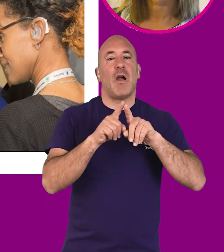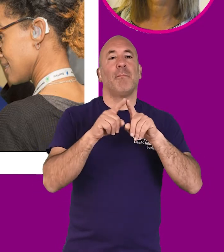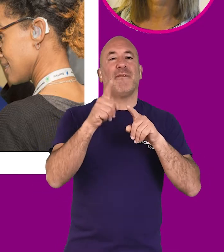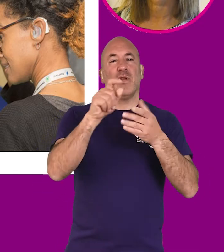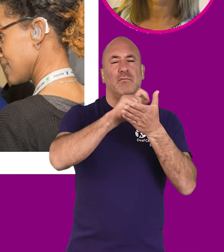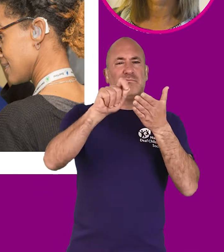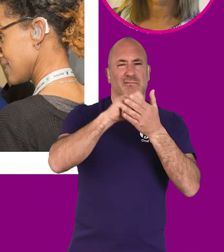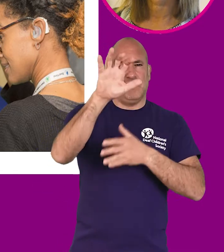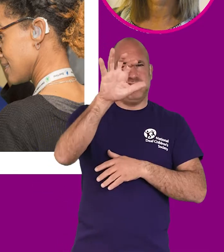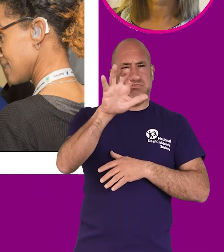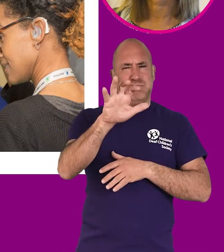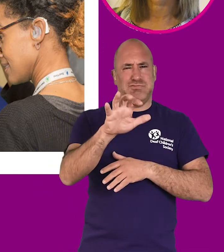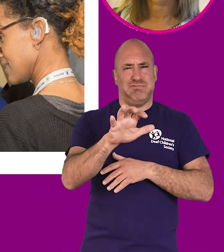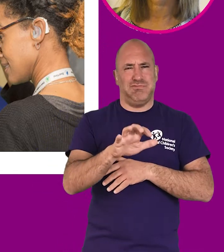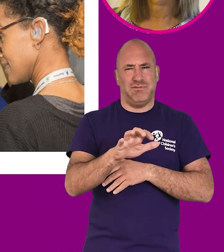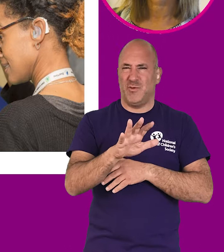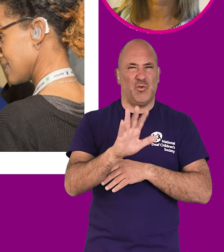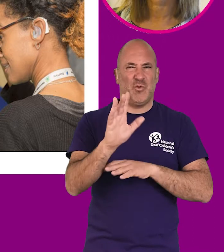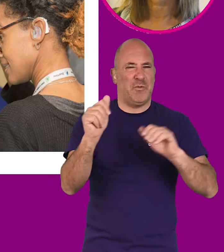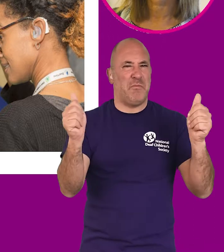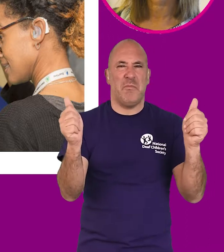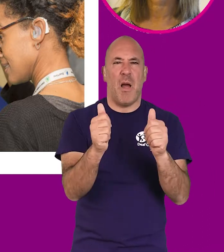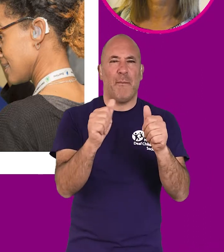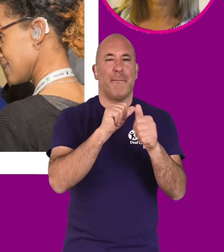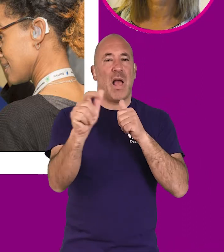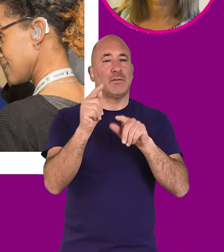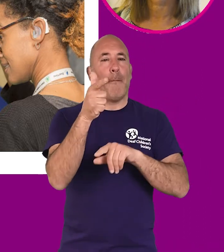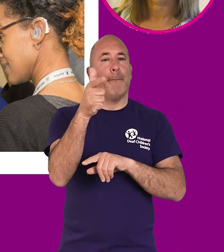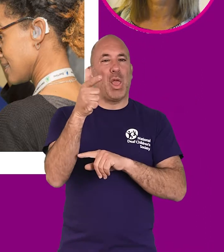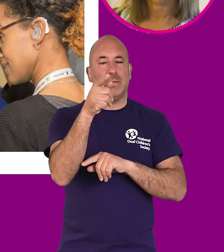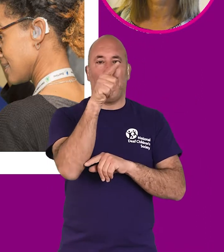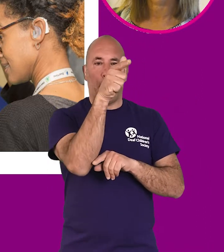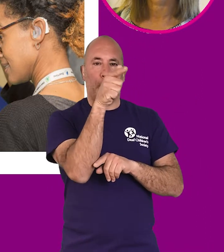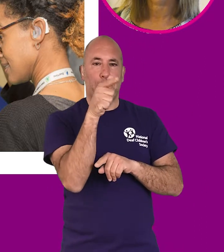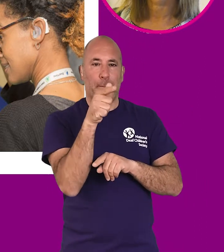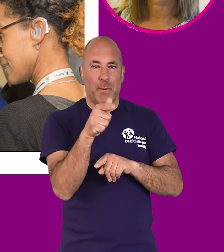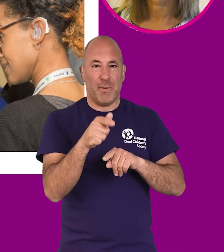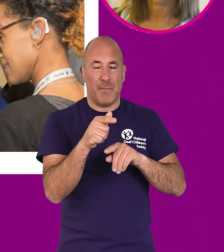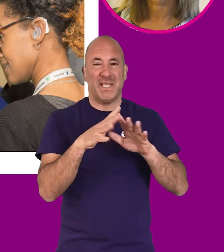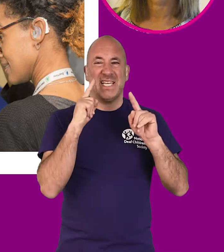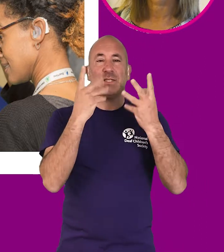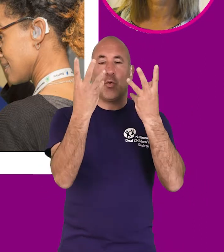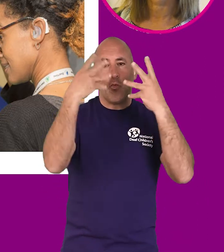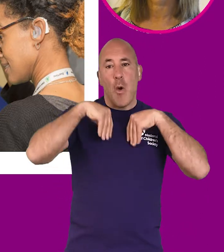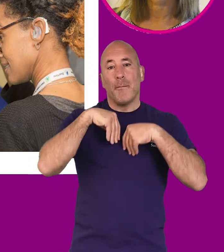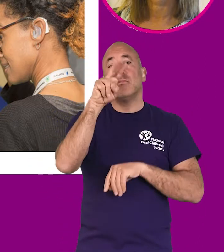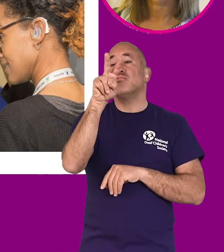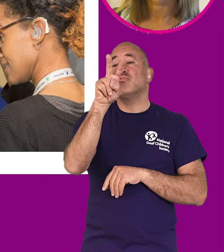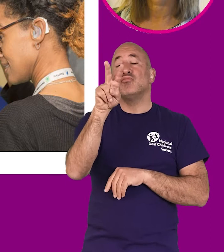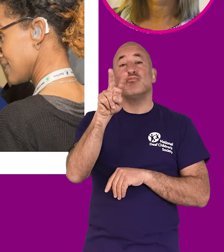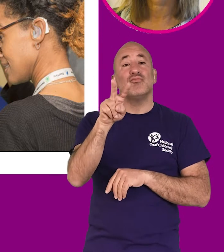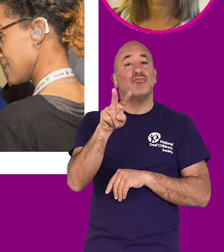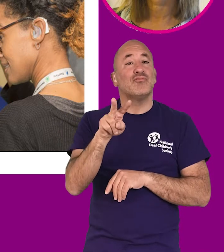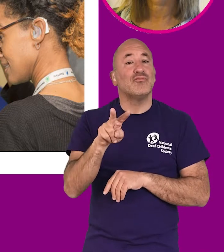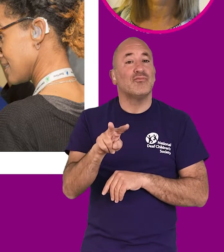Also, instead of using lots and lots of written text, it's a really good idea to have some bullet points on there because